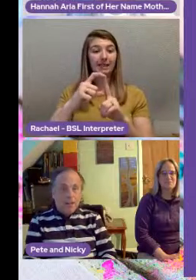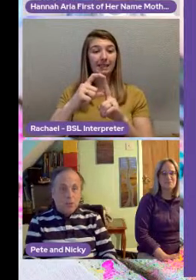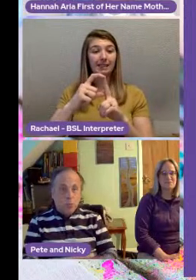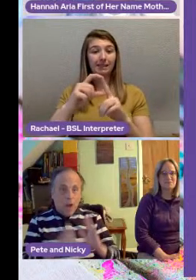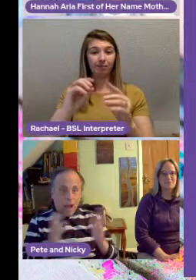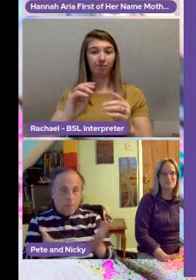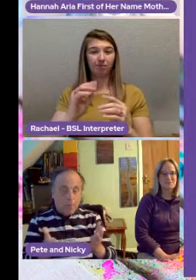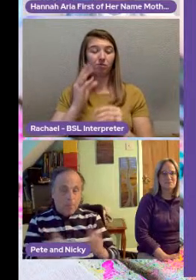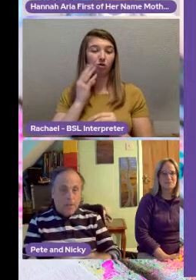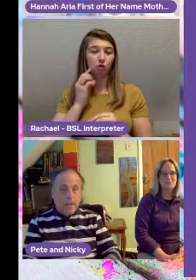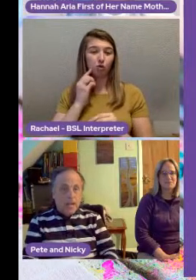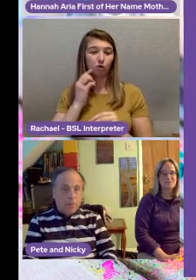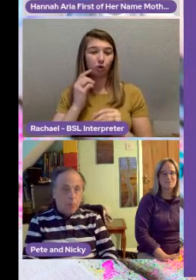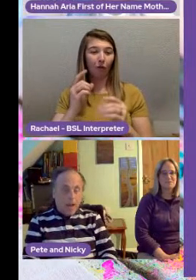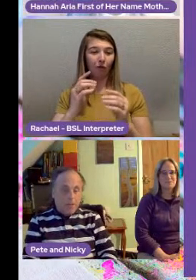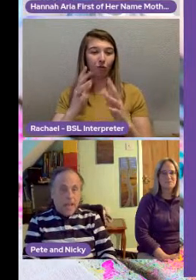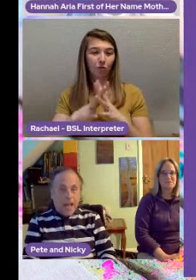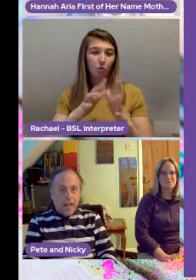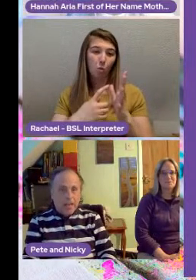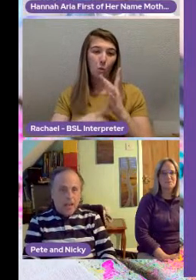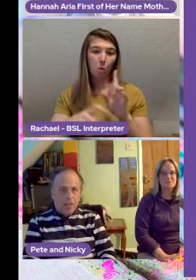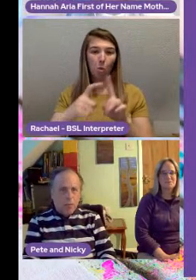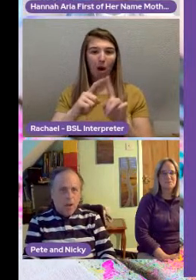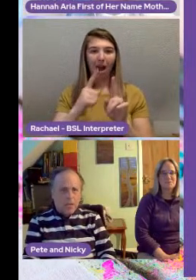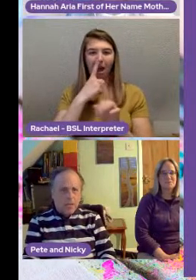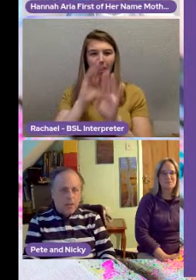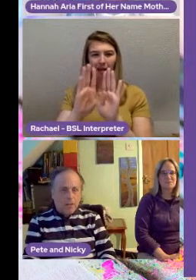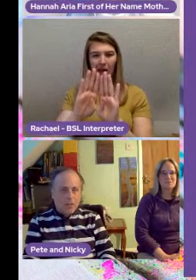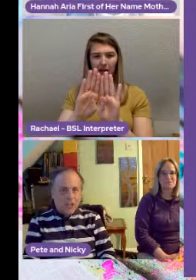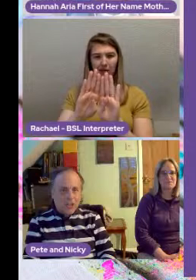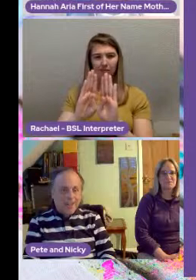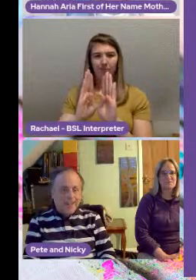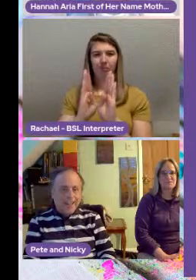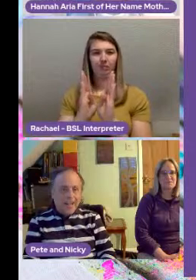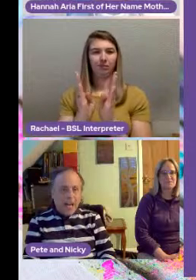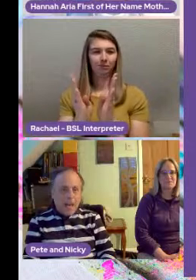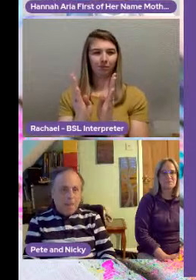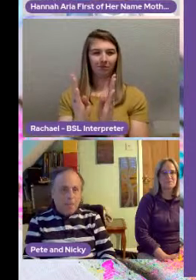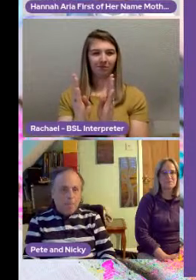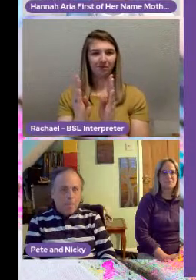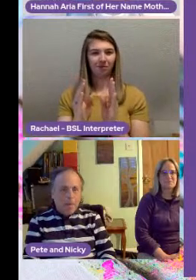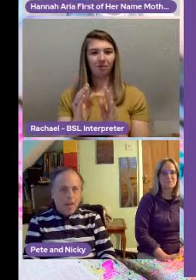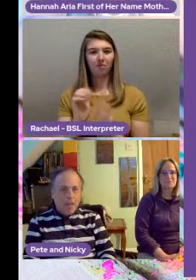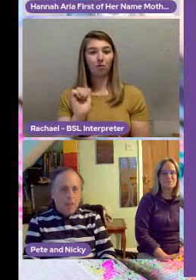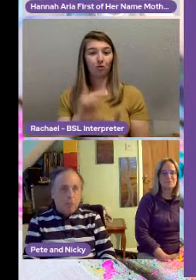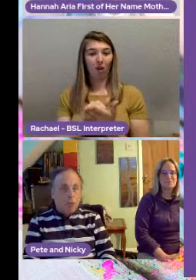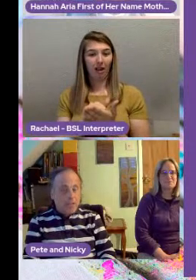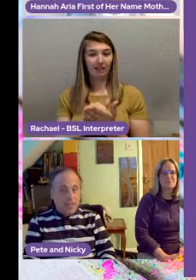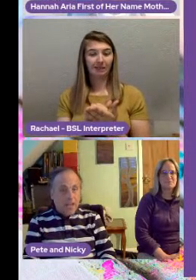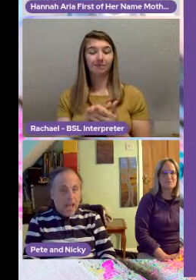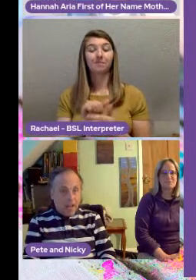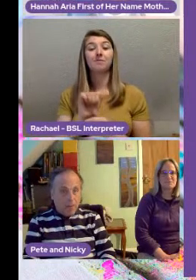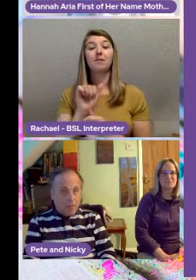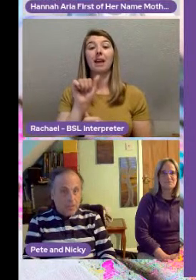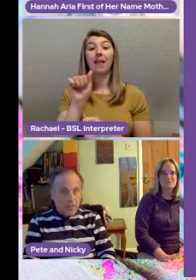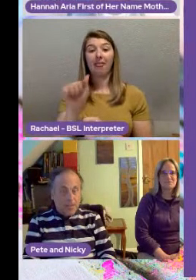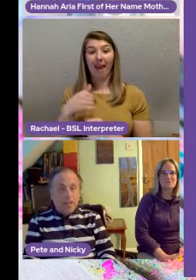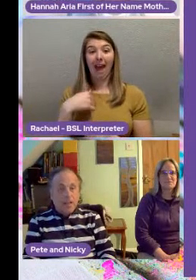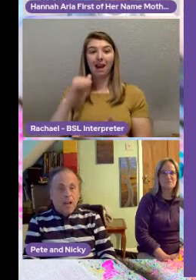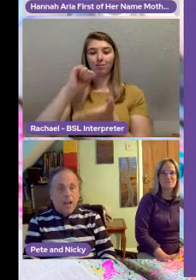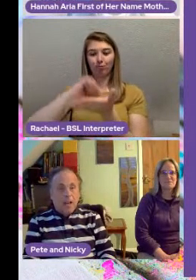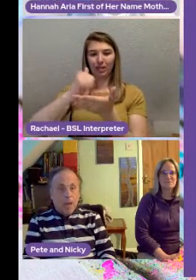software to wrap the label around a can and get the right curvature. I then printed it